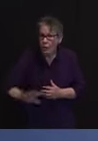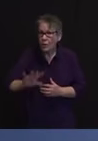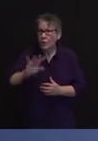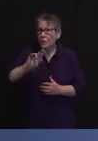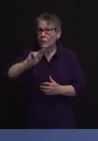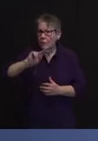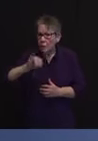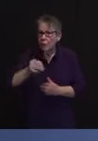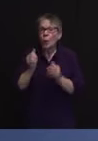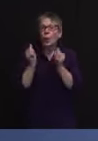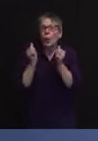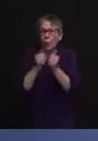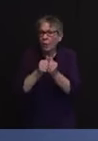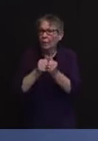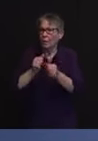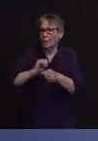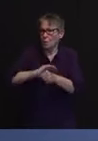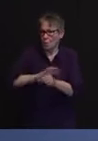of